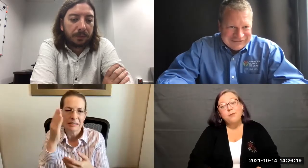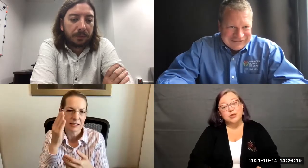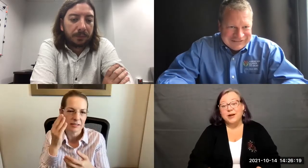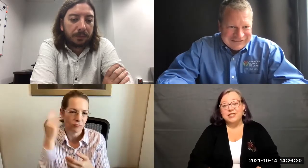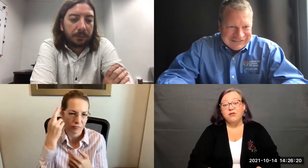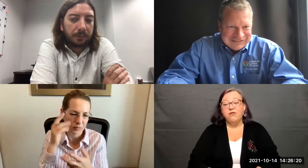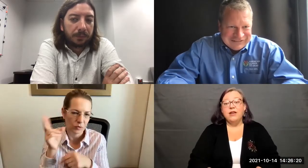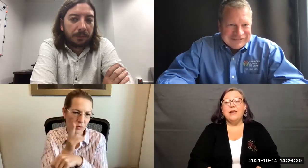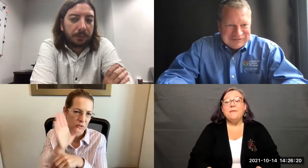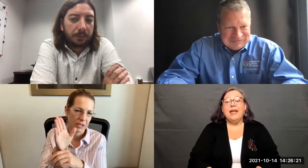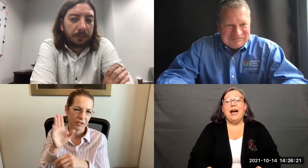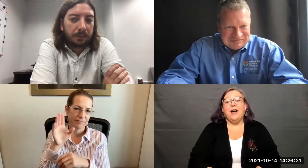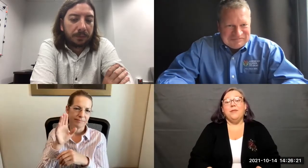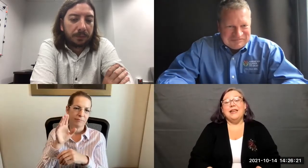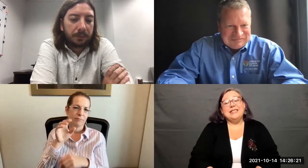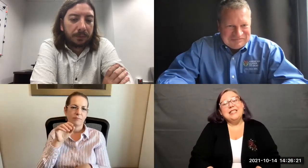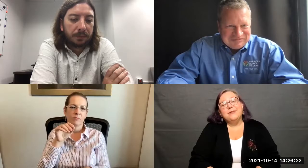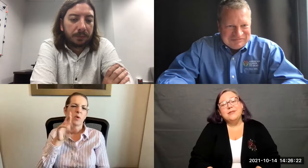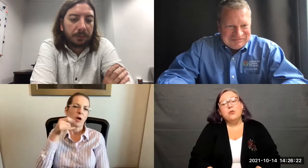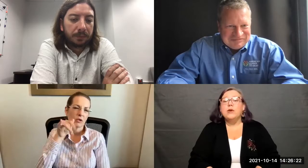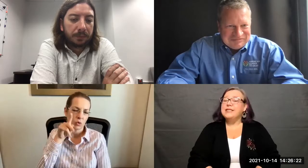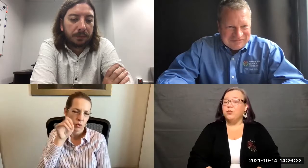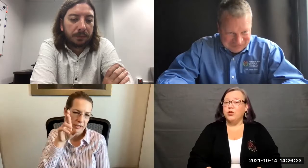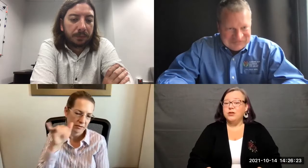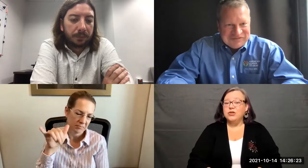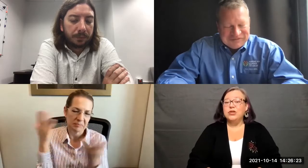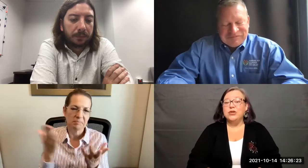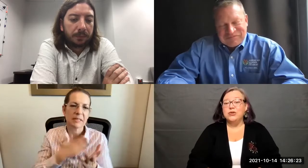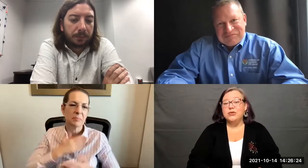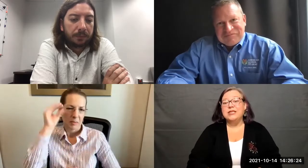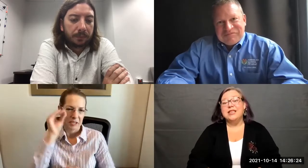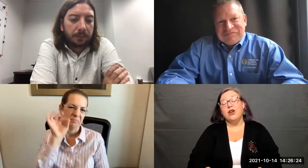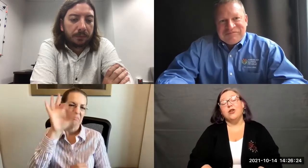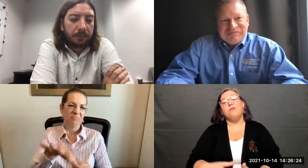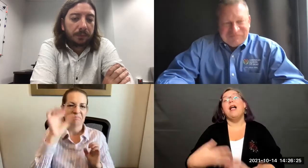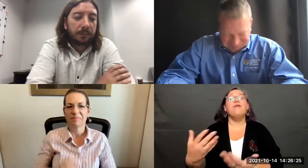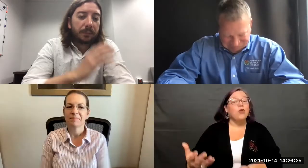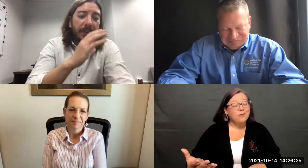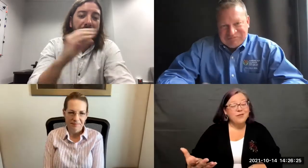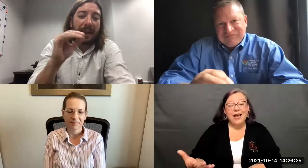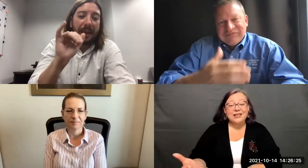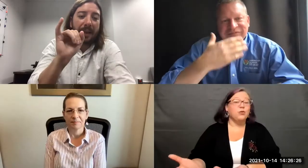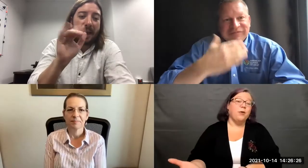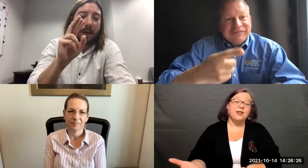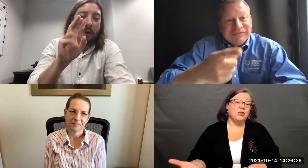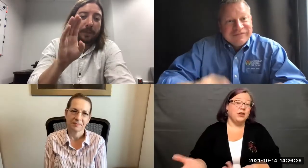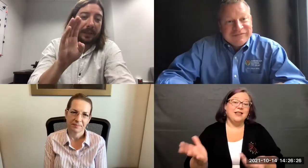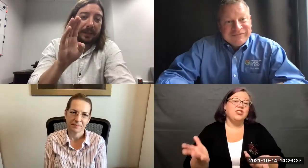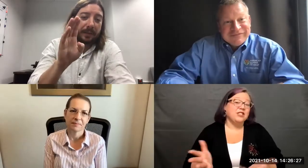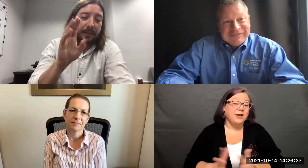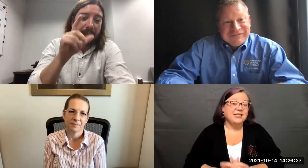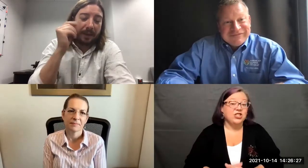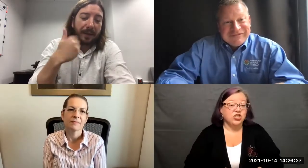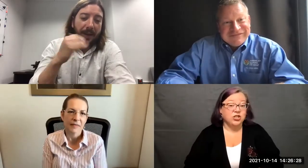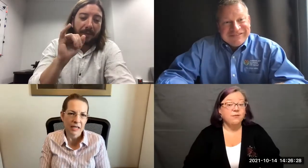understand that perspective. And it seems reasonable to use their platform as a repository. That's